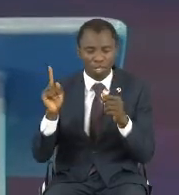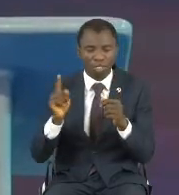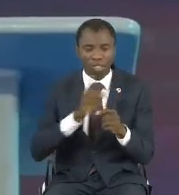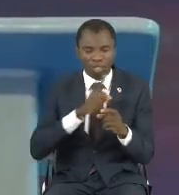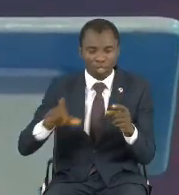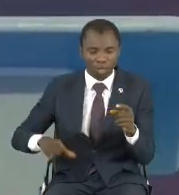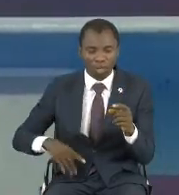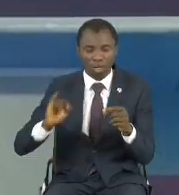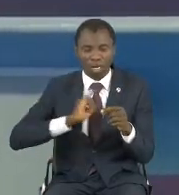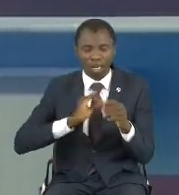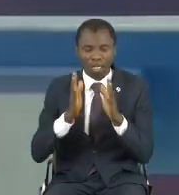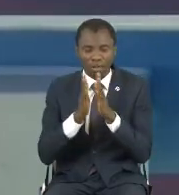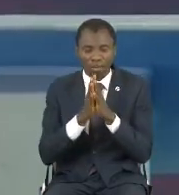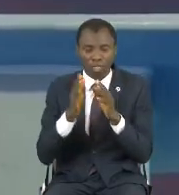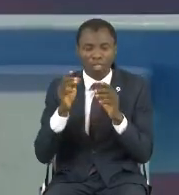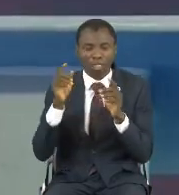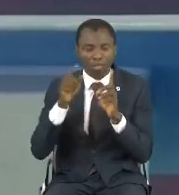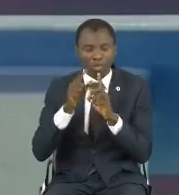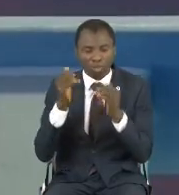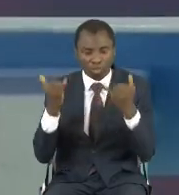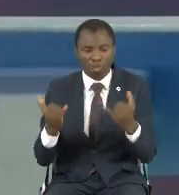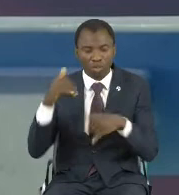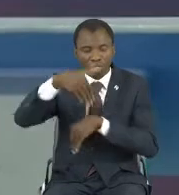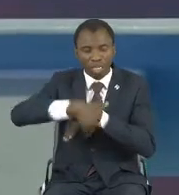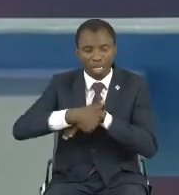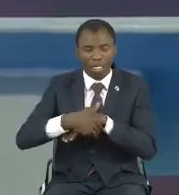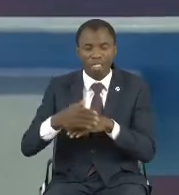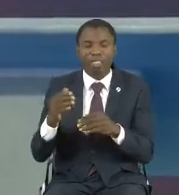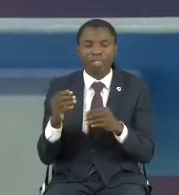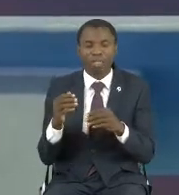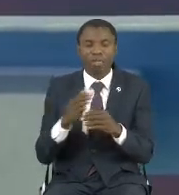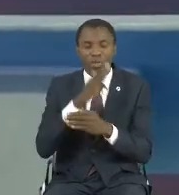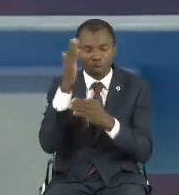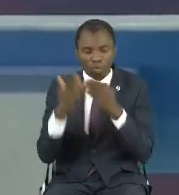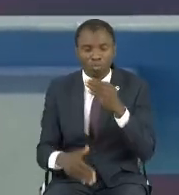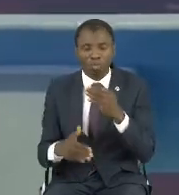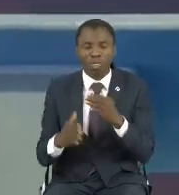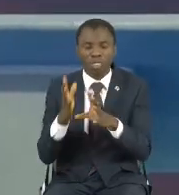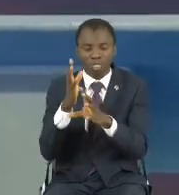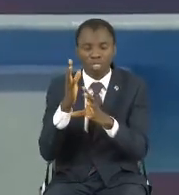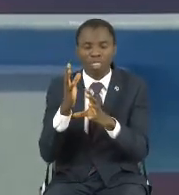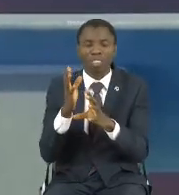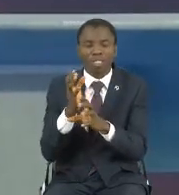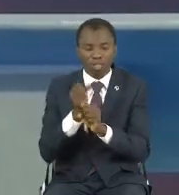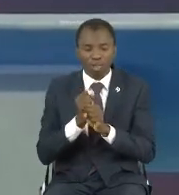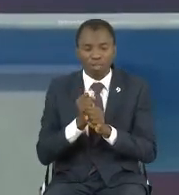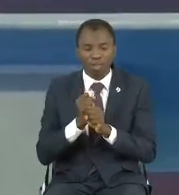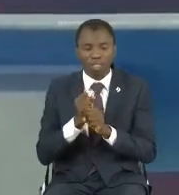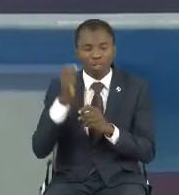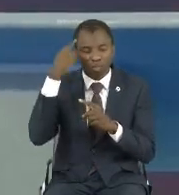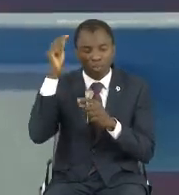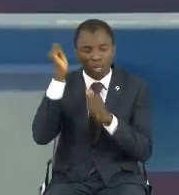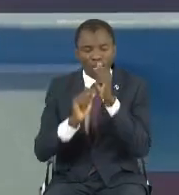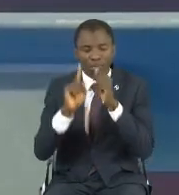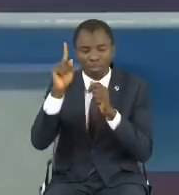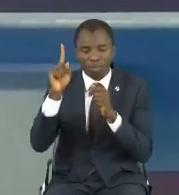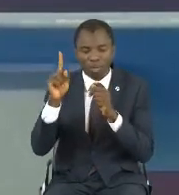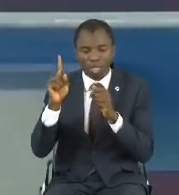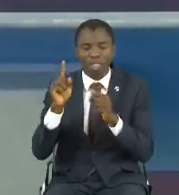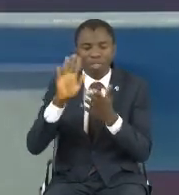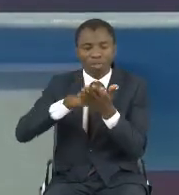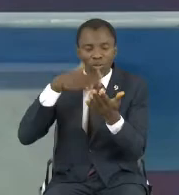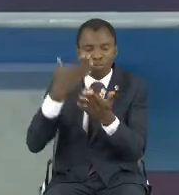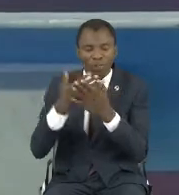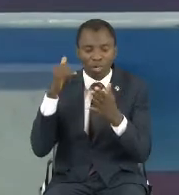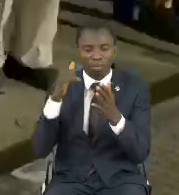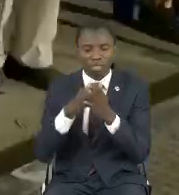pray tonight total recovery and total redemption for everyone. Confirm it, Lord,